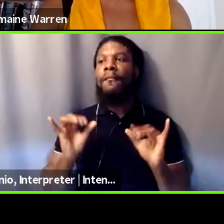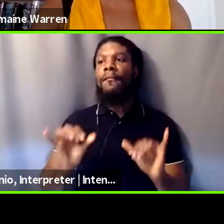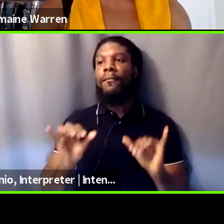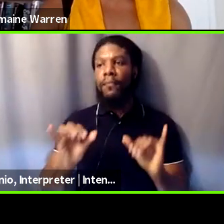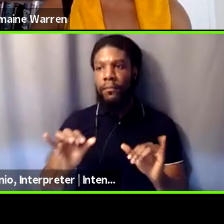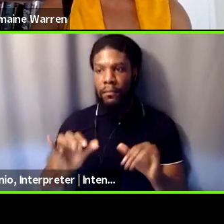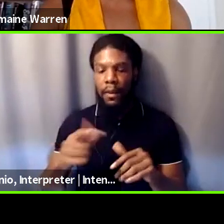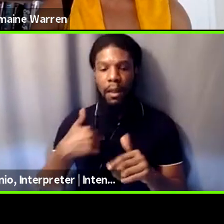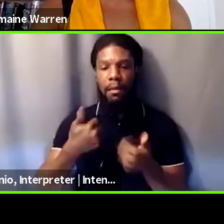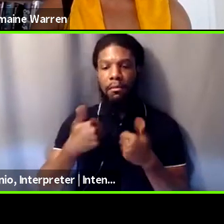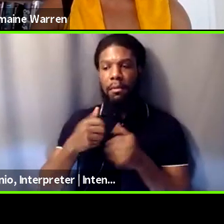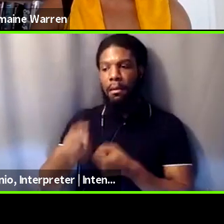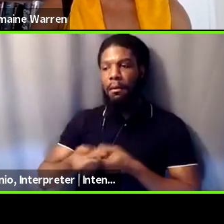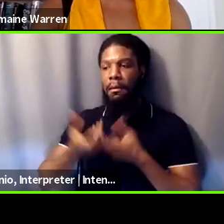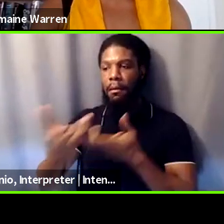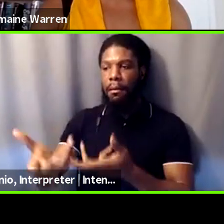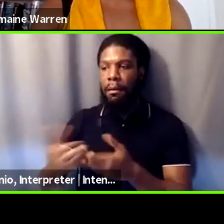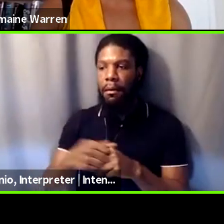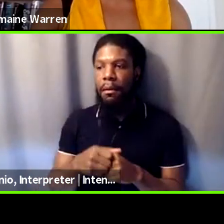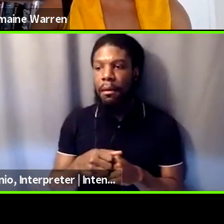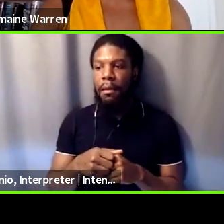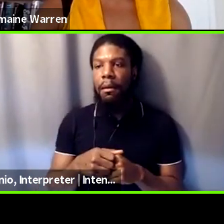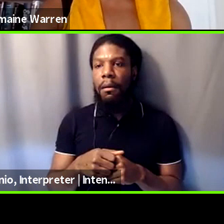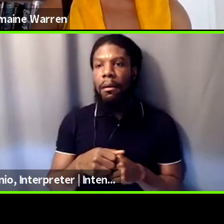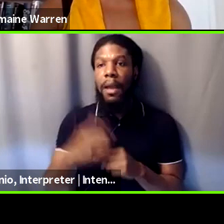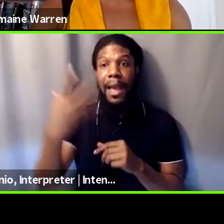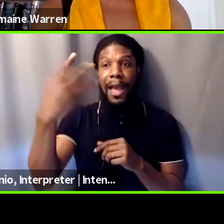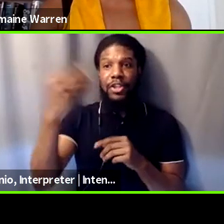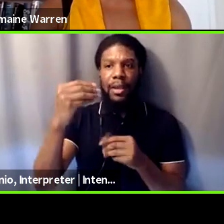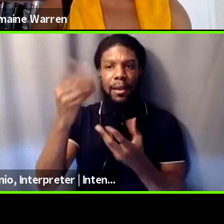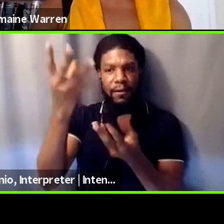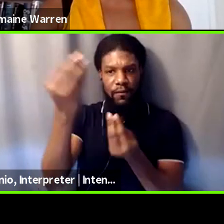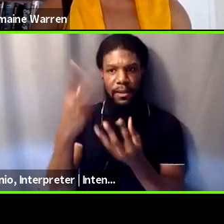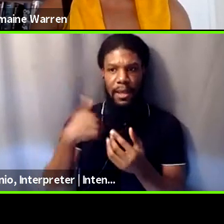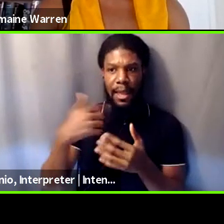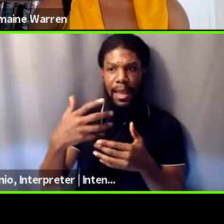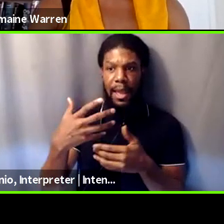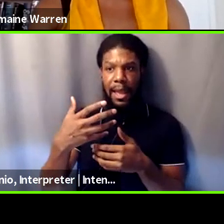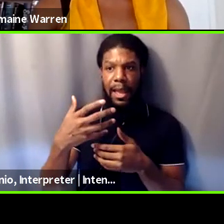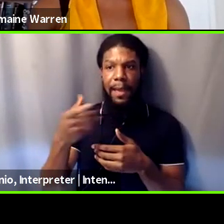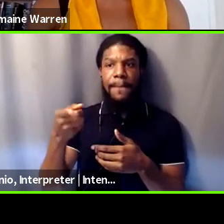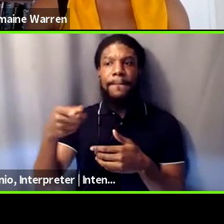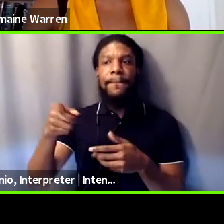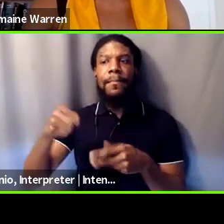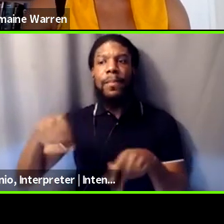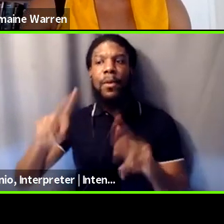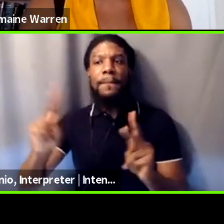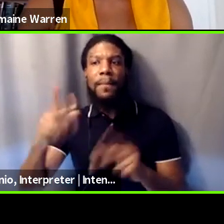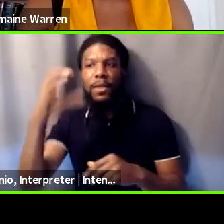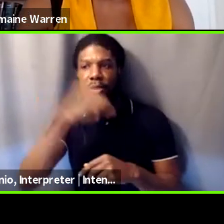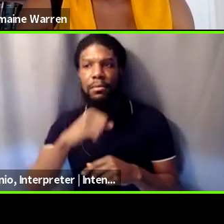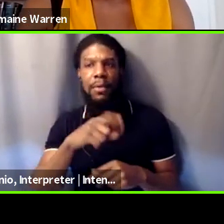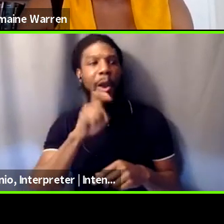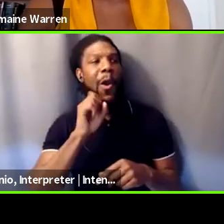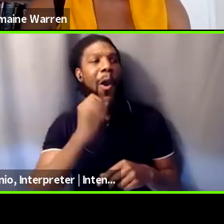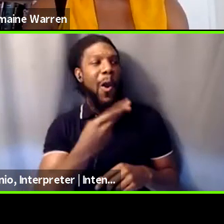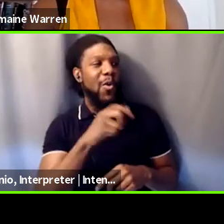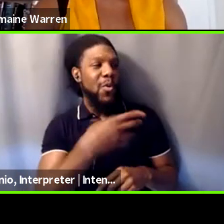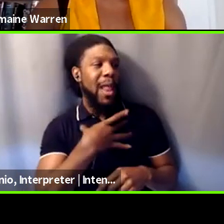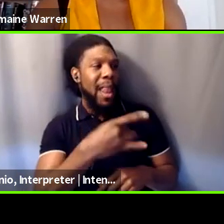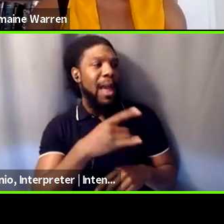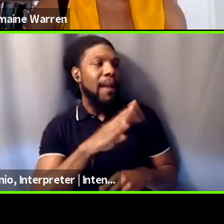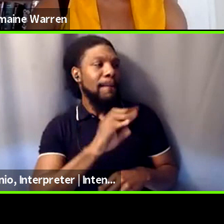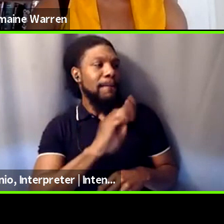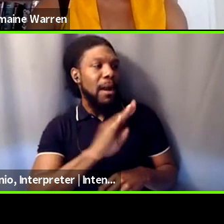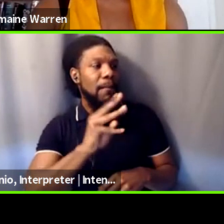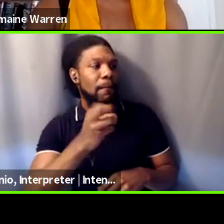given from the outside is like, oh, you like Bob Marley and you smoke, you must have marijuana. Like, you must have some weed. You know, those are, it's like, you must